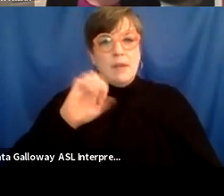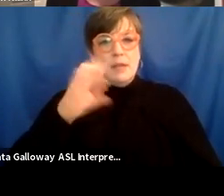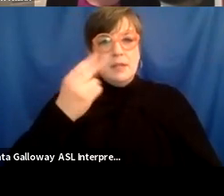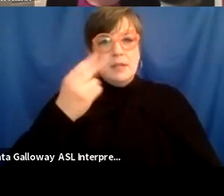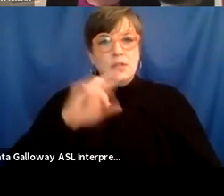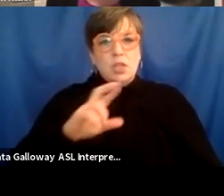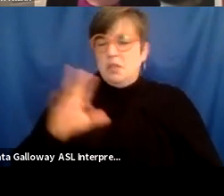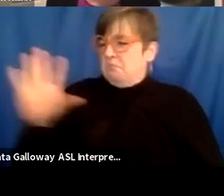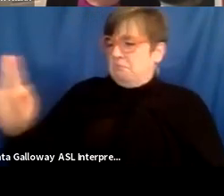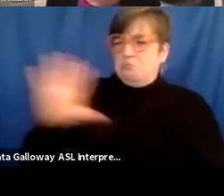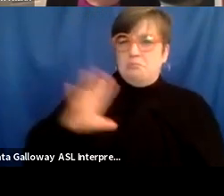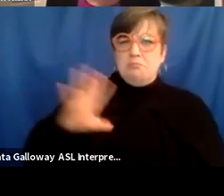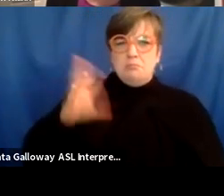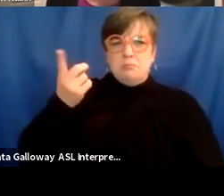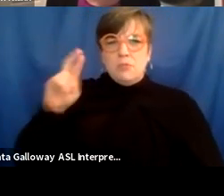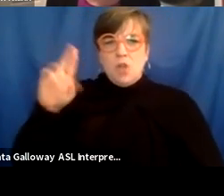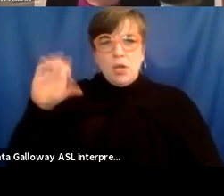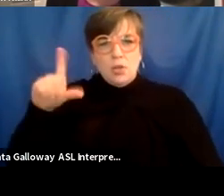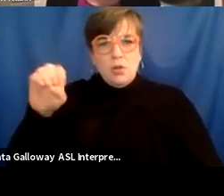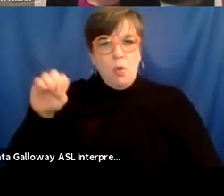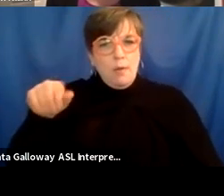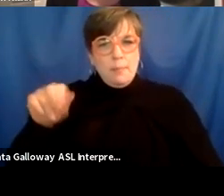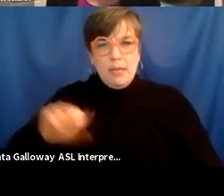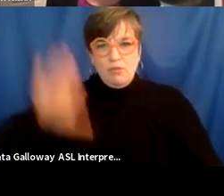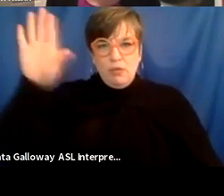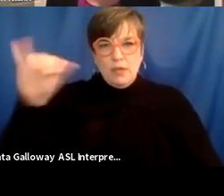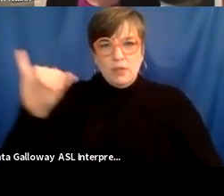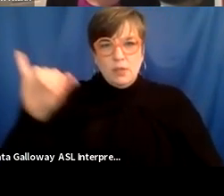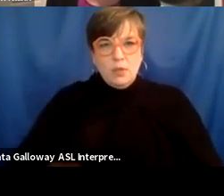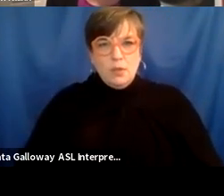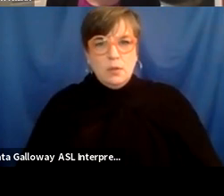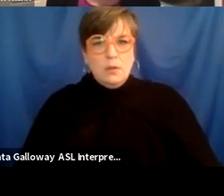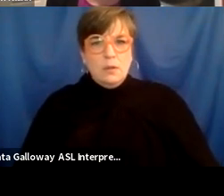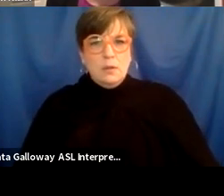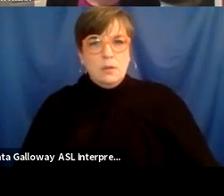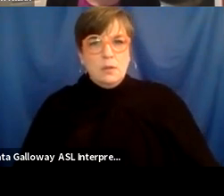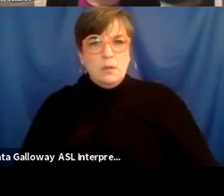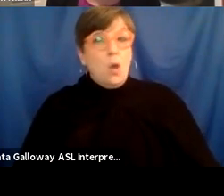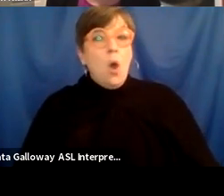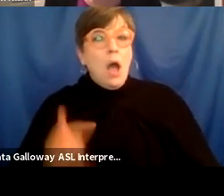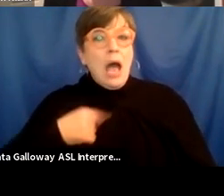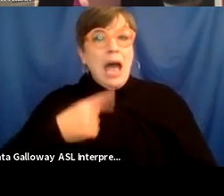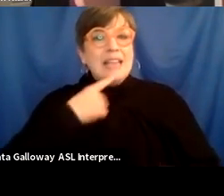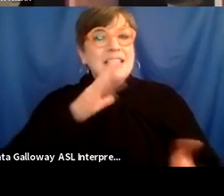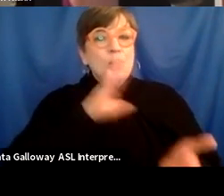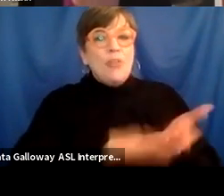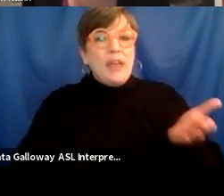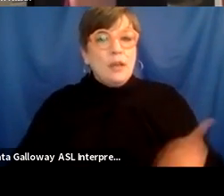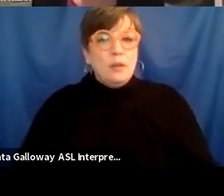think Dr. Coleman indicated as well. Dr. Coleman, did you want to speak? Yeah, I think No, I said no, thank you. Oh, okay.